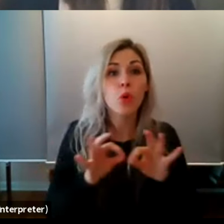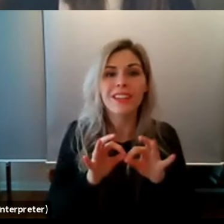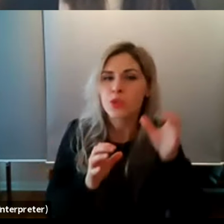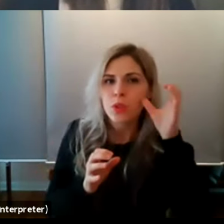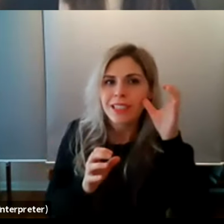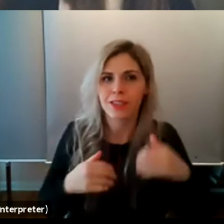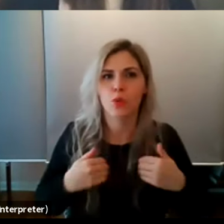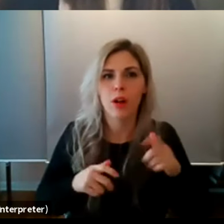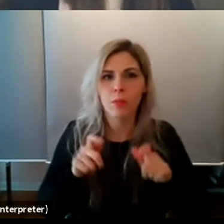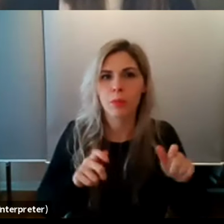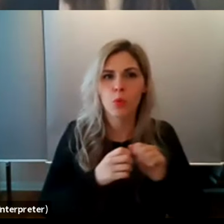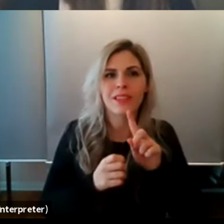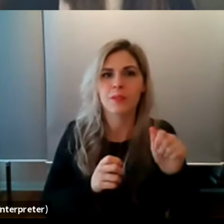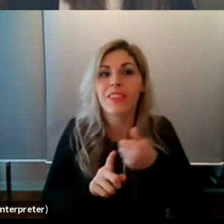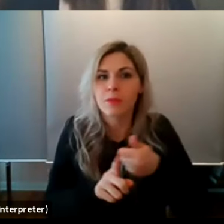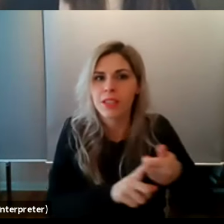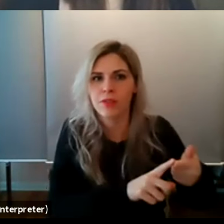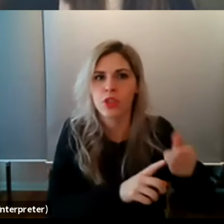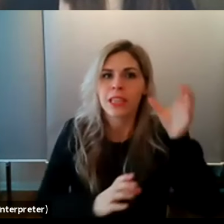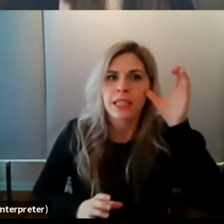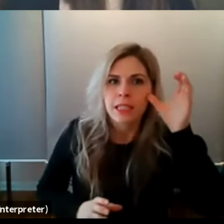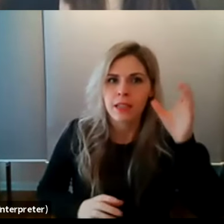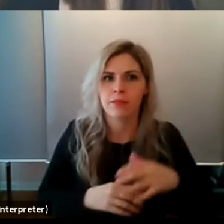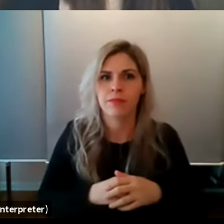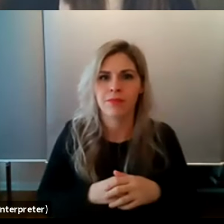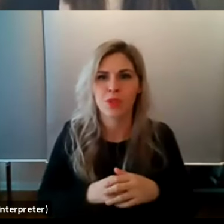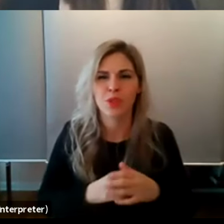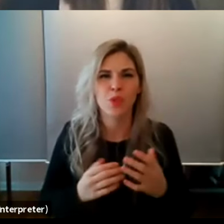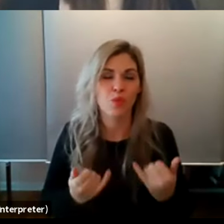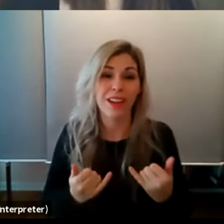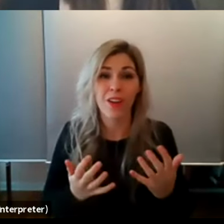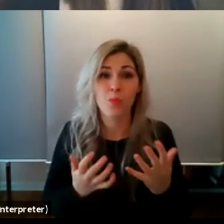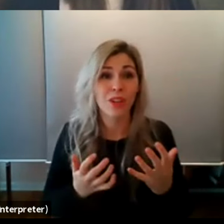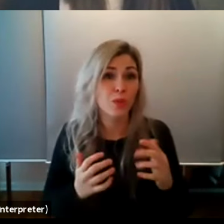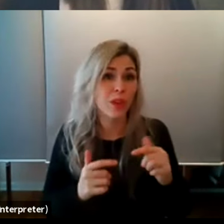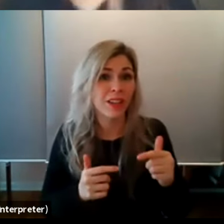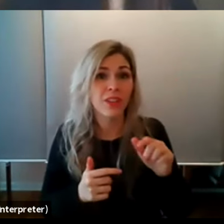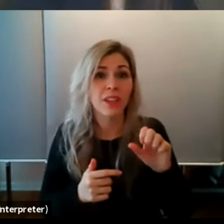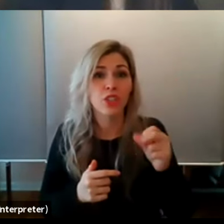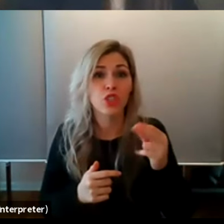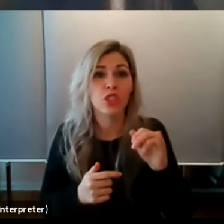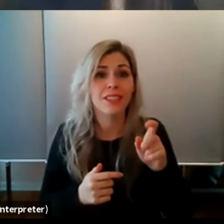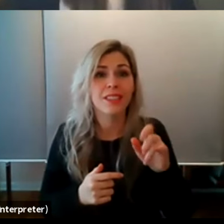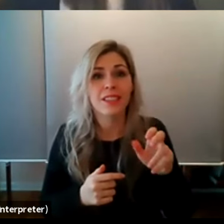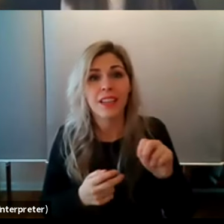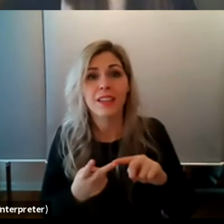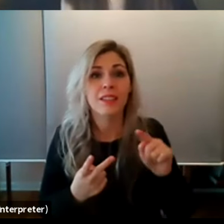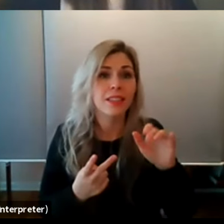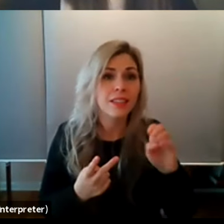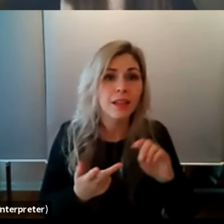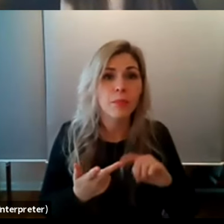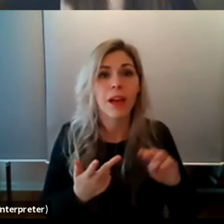disabilities themselves. And so I do want to give a minute to Shusin, Tim, and Maha, because you're the